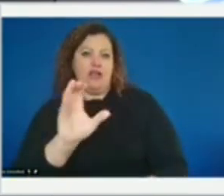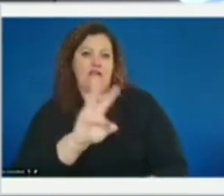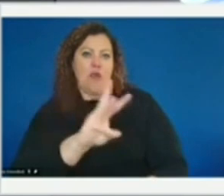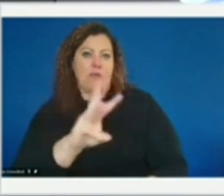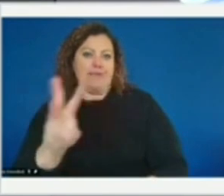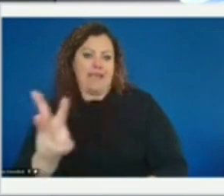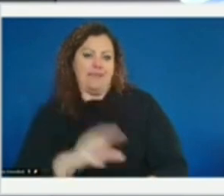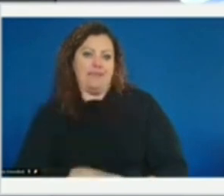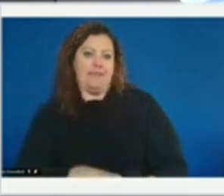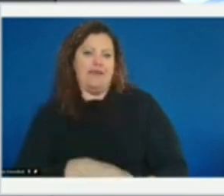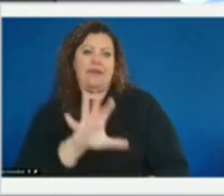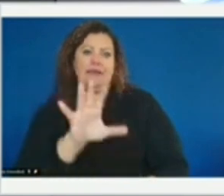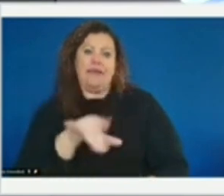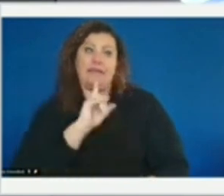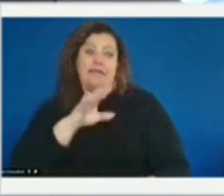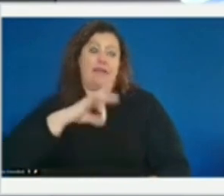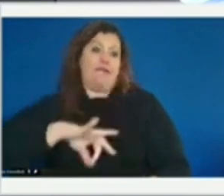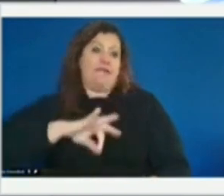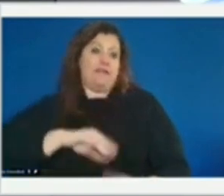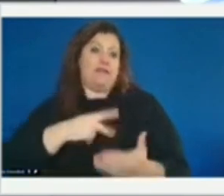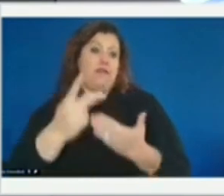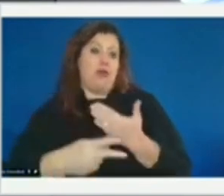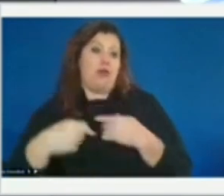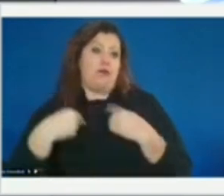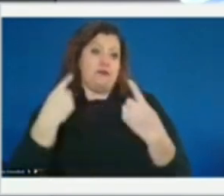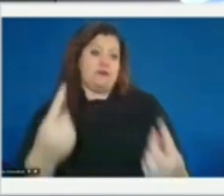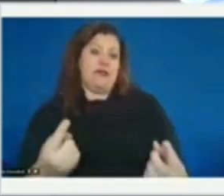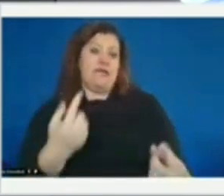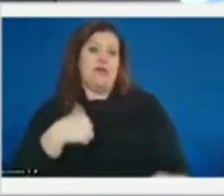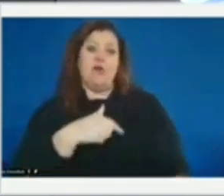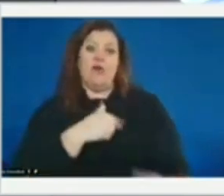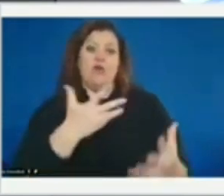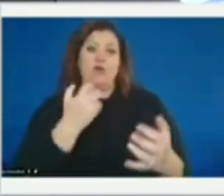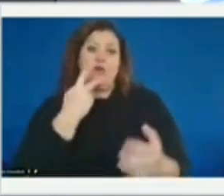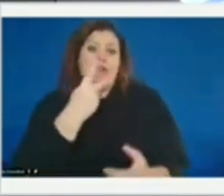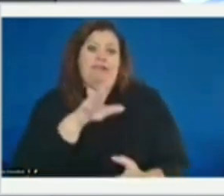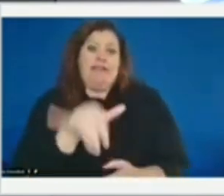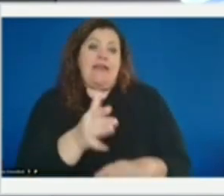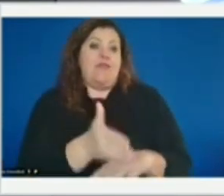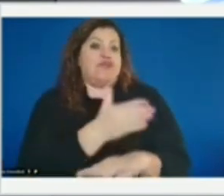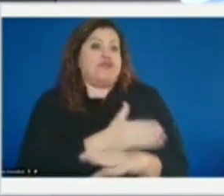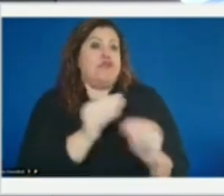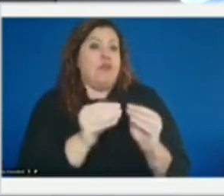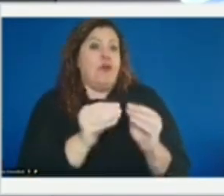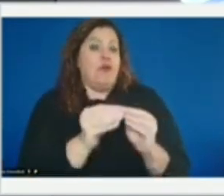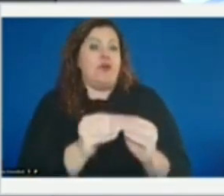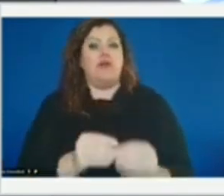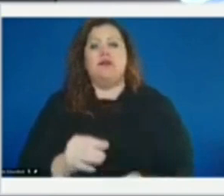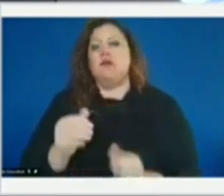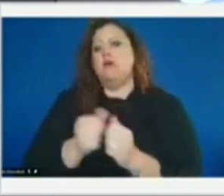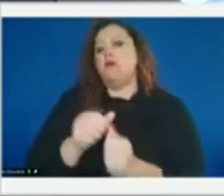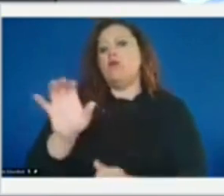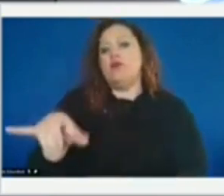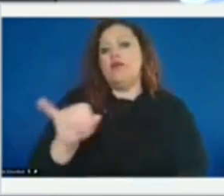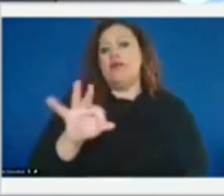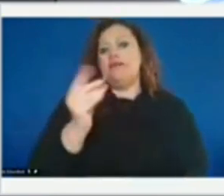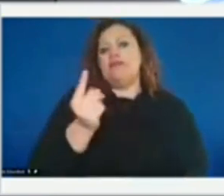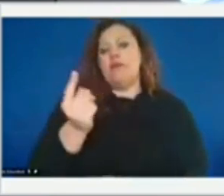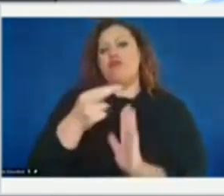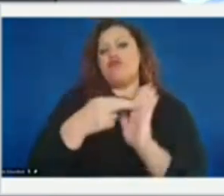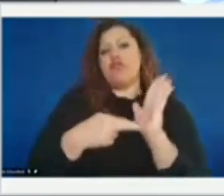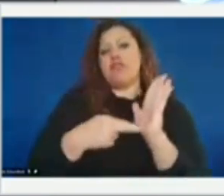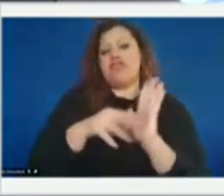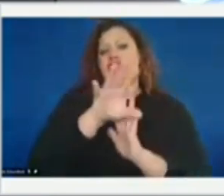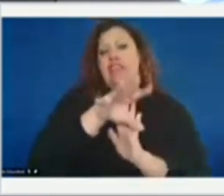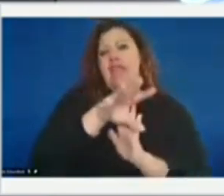It's been a very beneficial program thus far, and we want to see that grow. I guess in terms of that then, if somebody does register the camera, are they